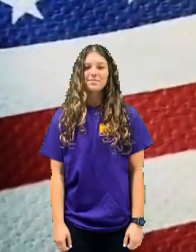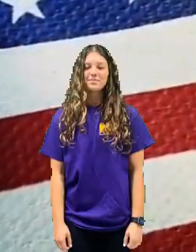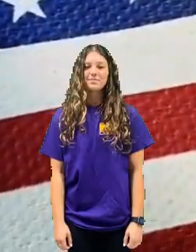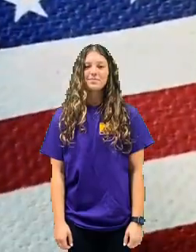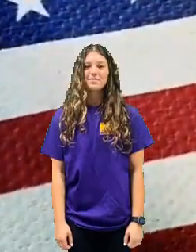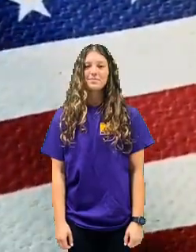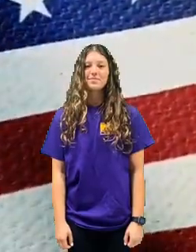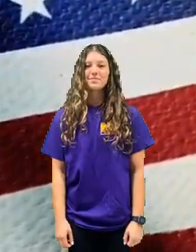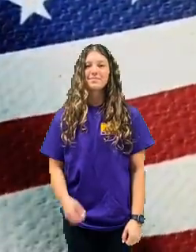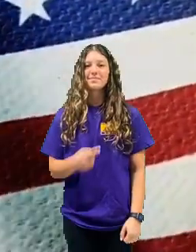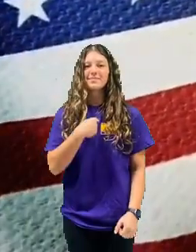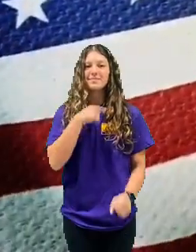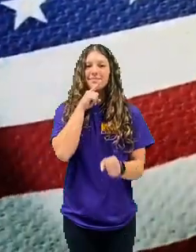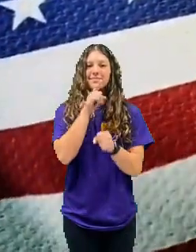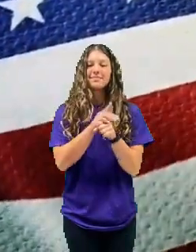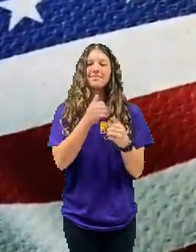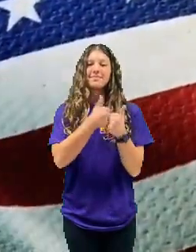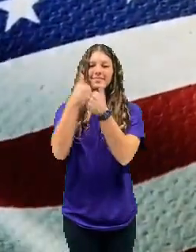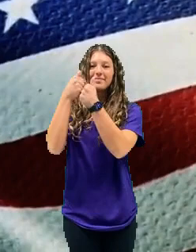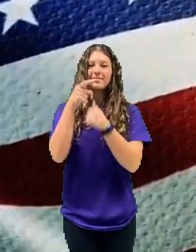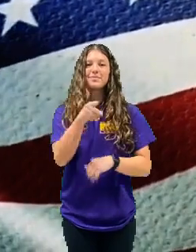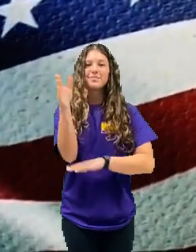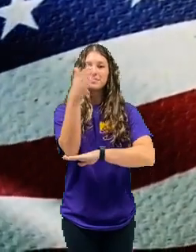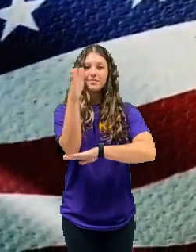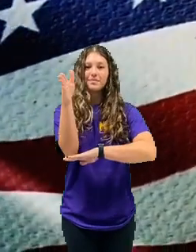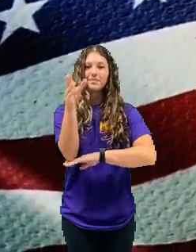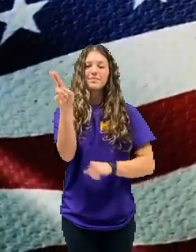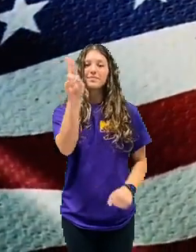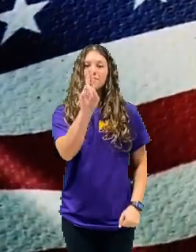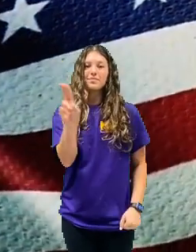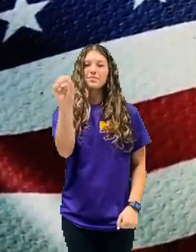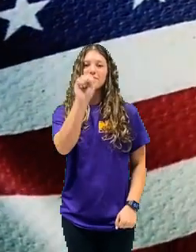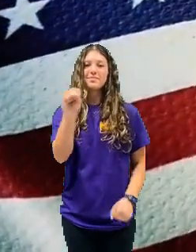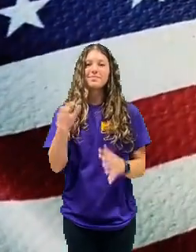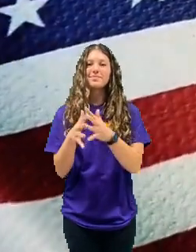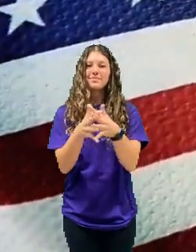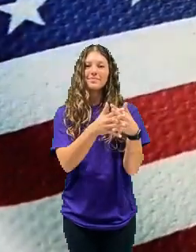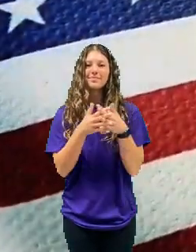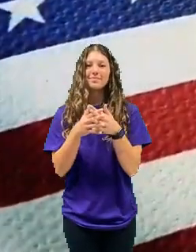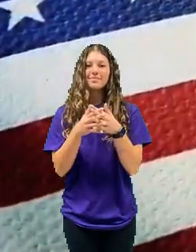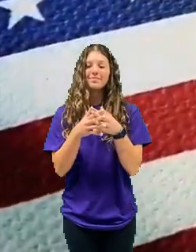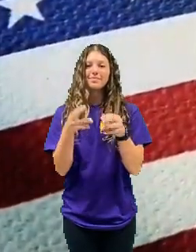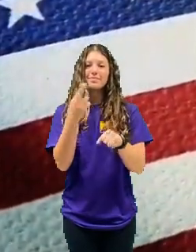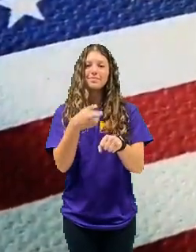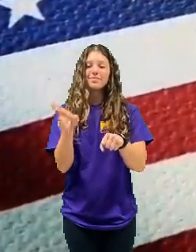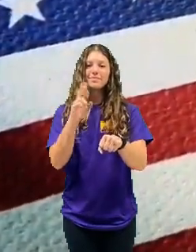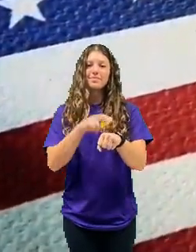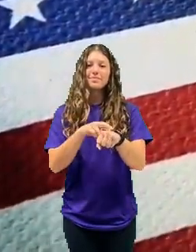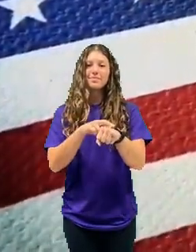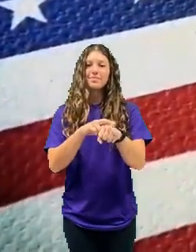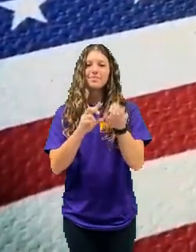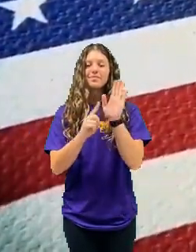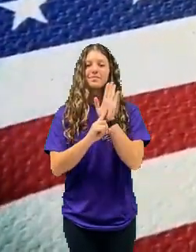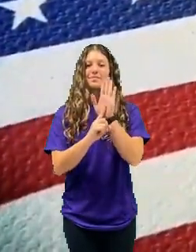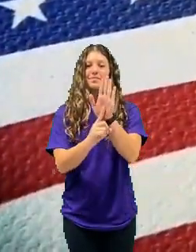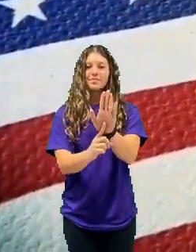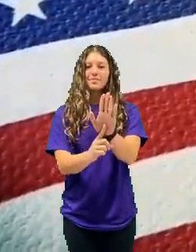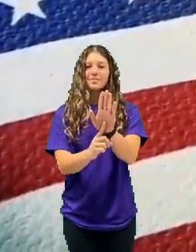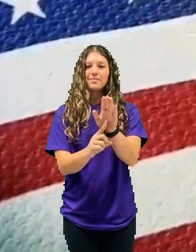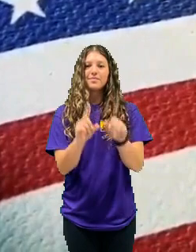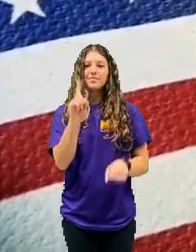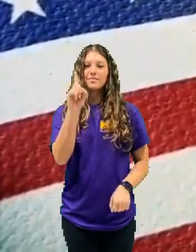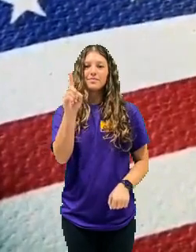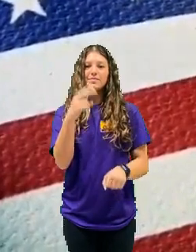Allegiance. I pledge allegiance to the flag of the United States of America, and to the republic for which it